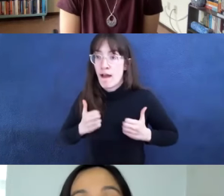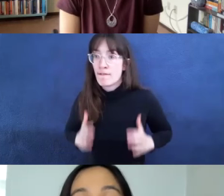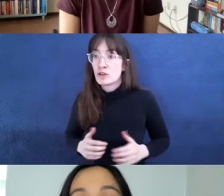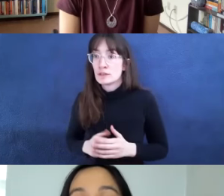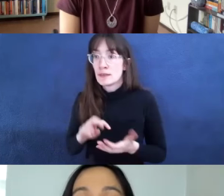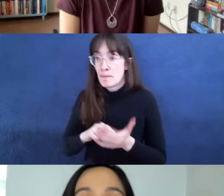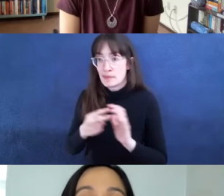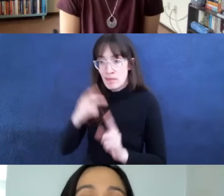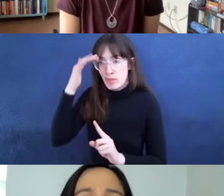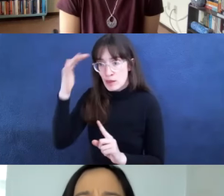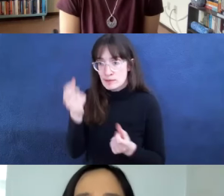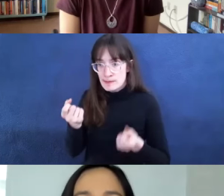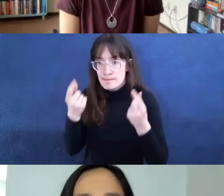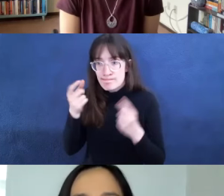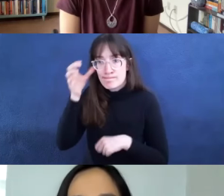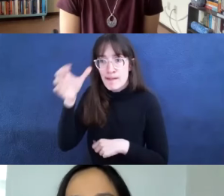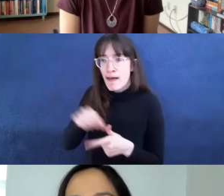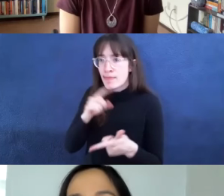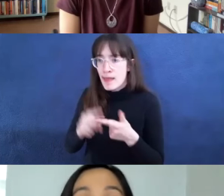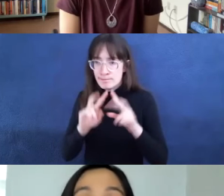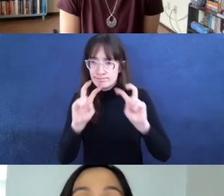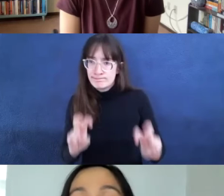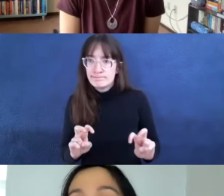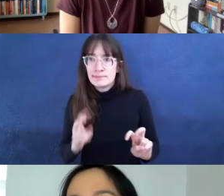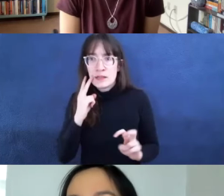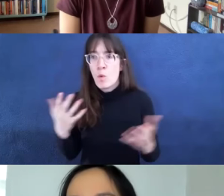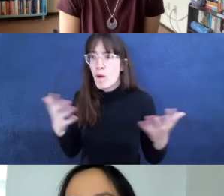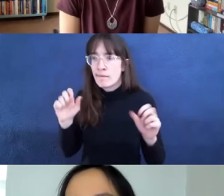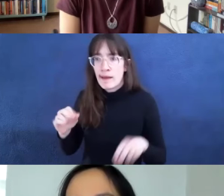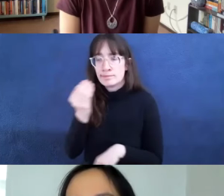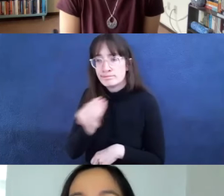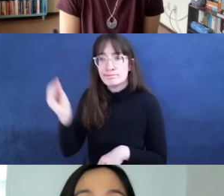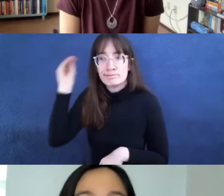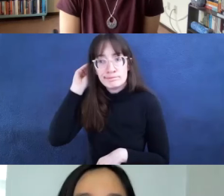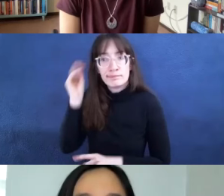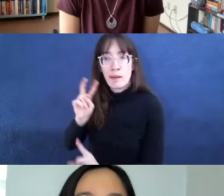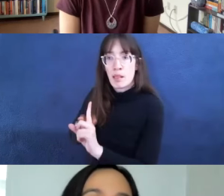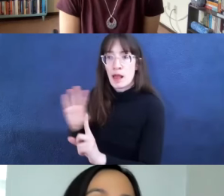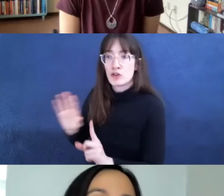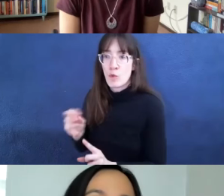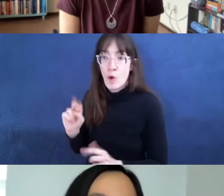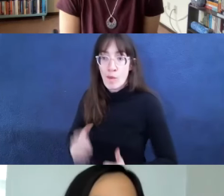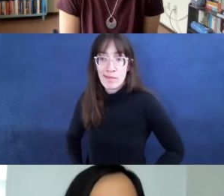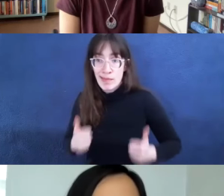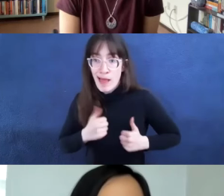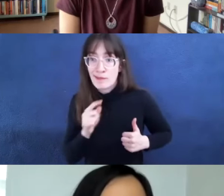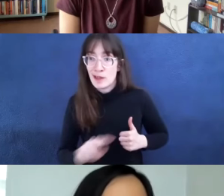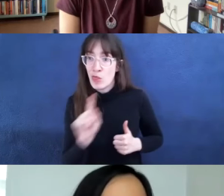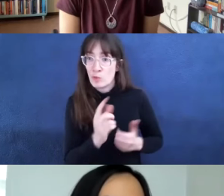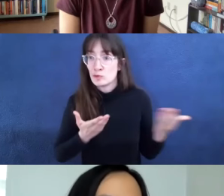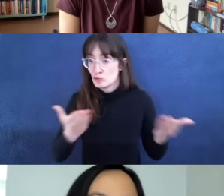these theories and then see what is it that you all can take away and apply in your own lives or to the lives of those you